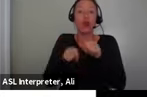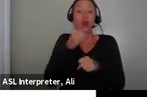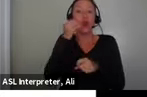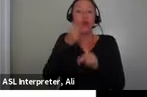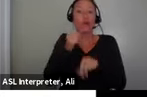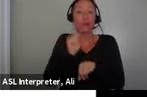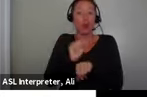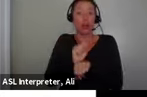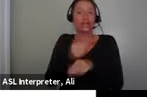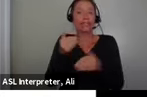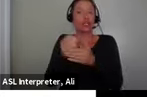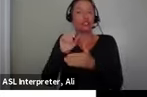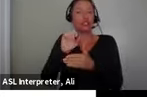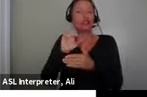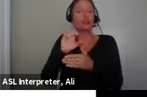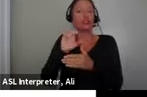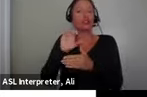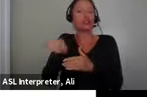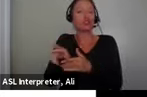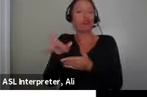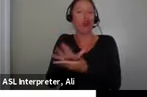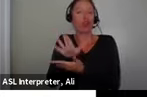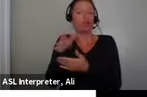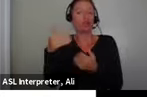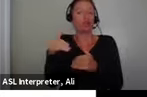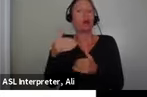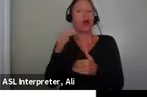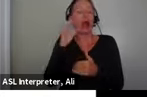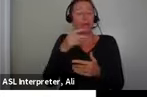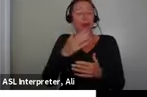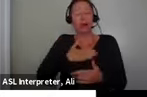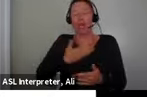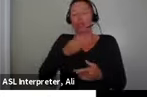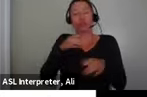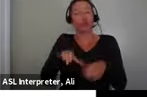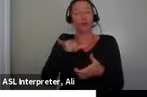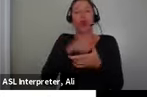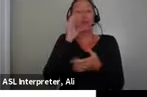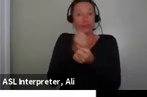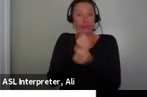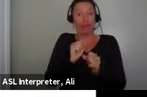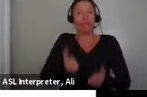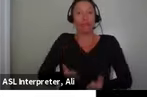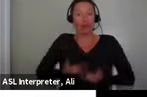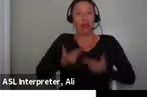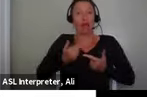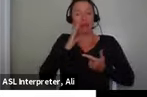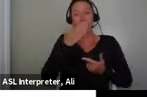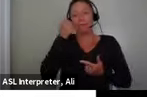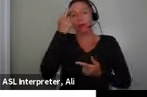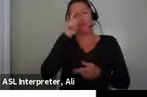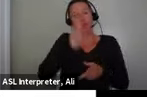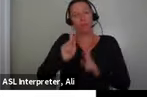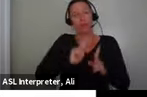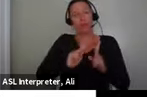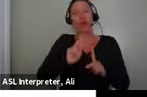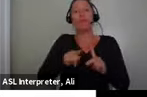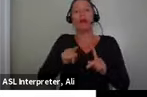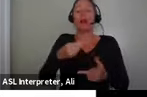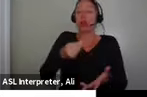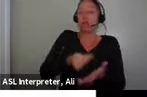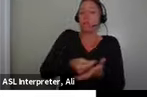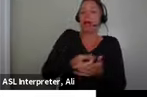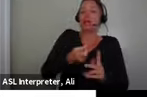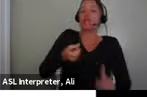I'm glad you're actually doing this. It's going to save lives, and it's going to be much better for people. But my question is, where is the funding coming from?